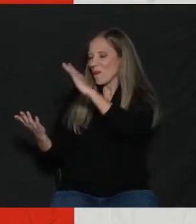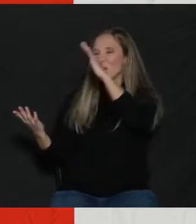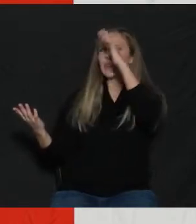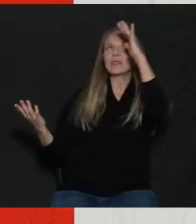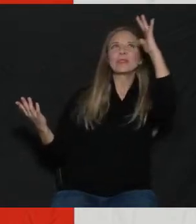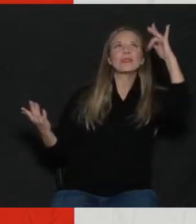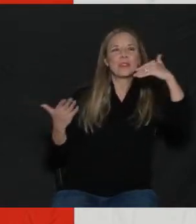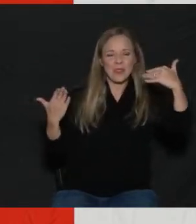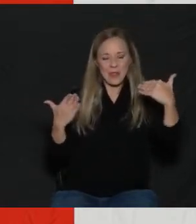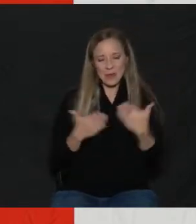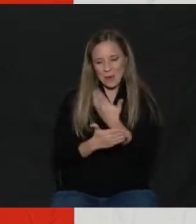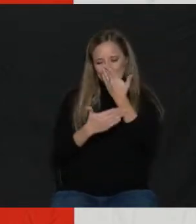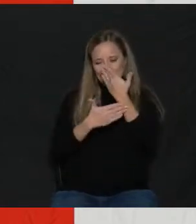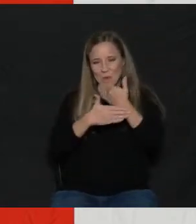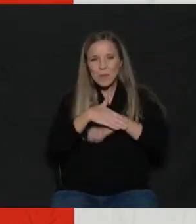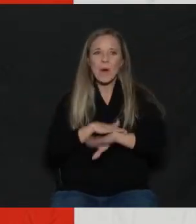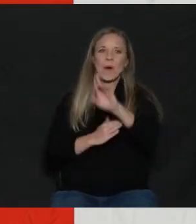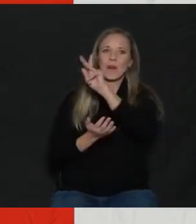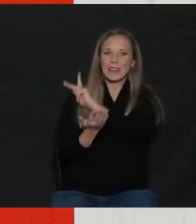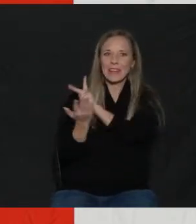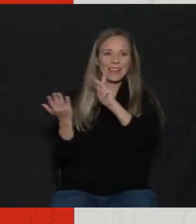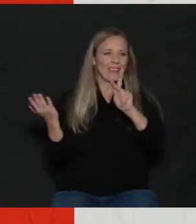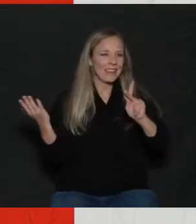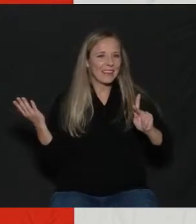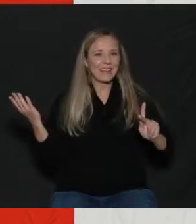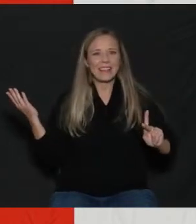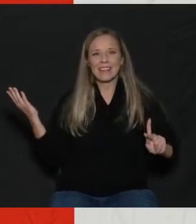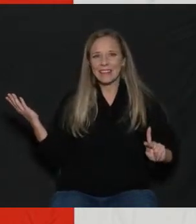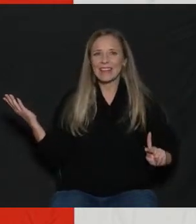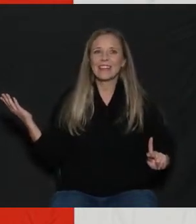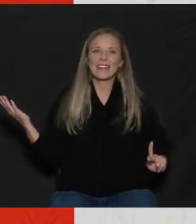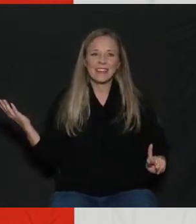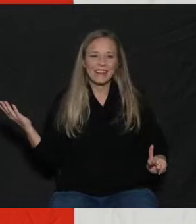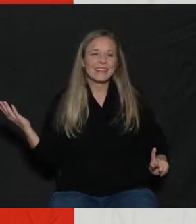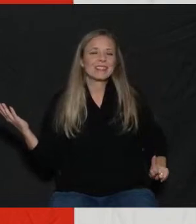glory to the newborn King.